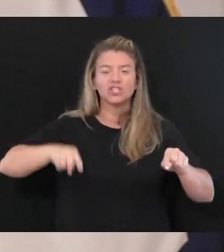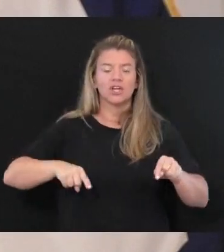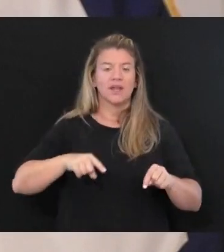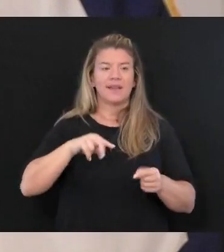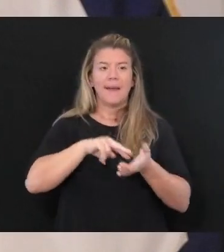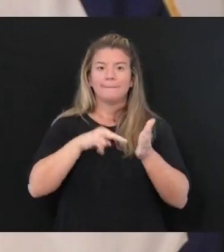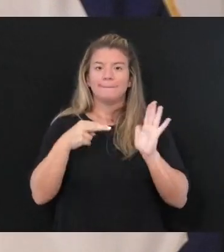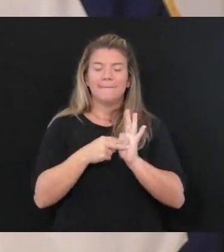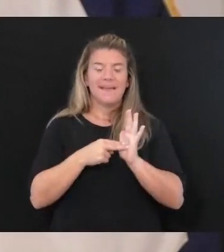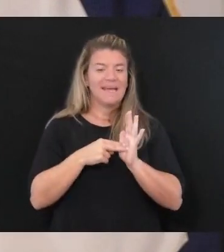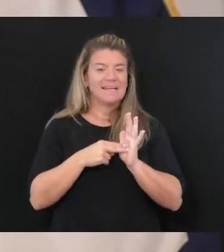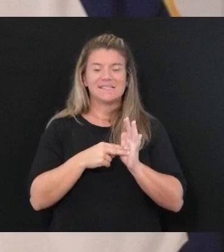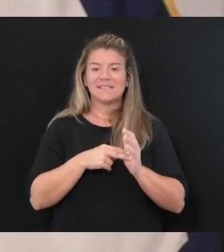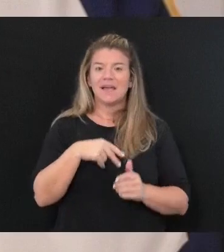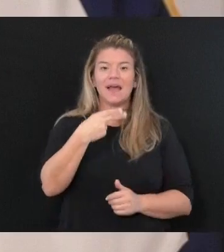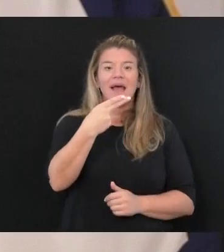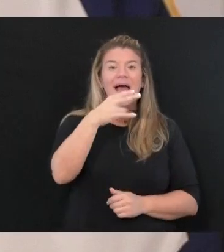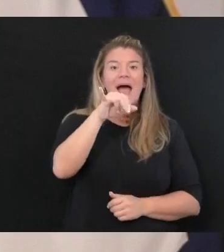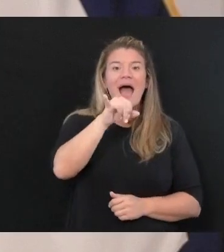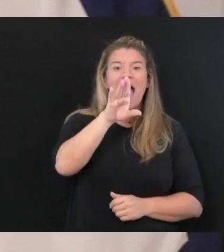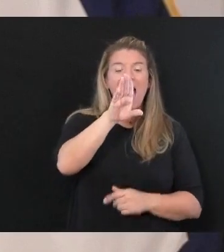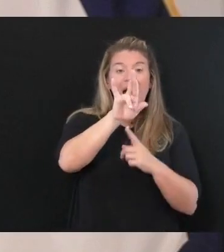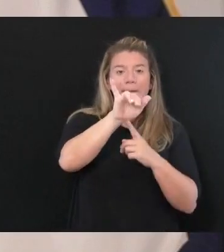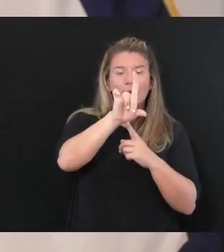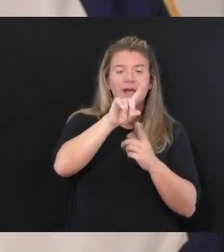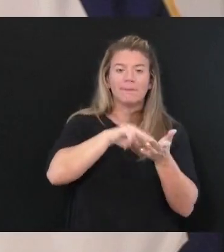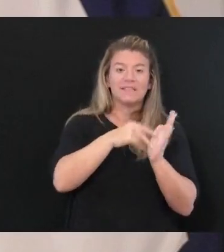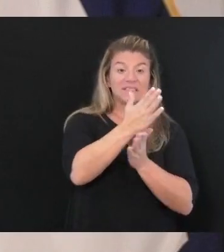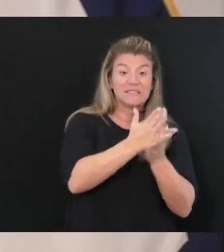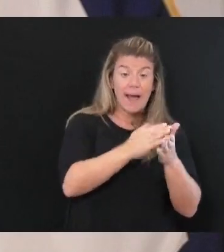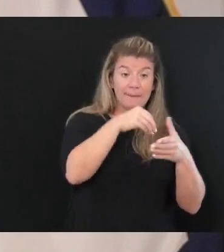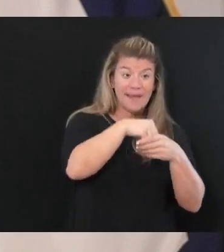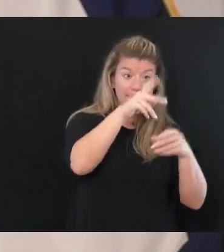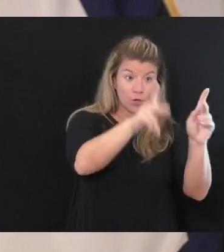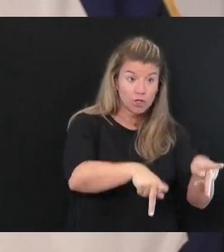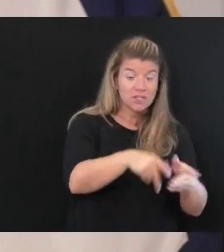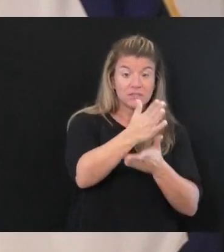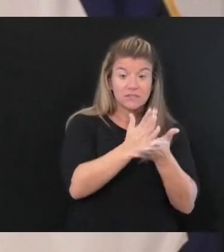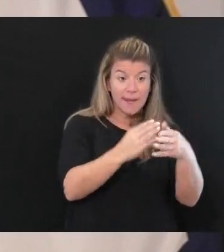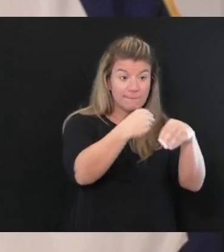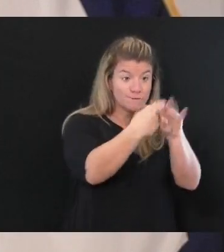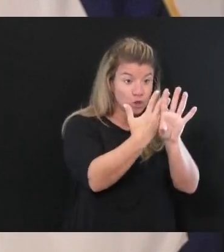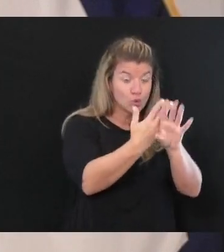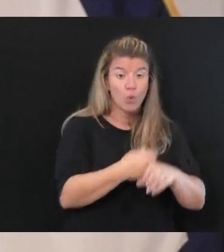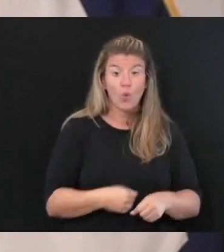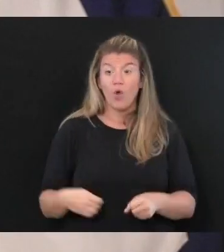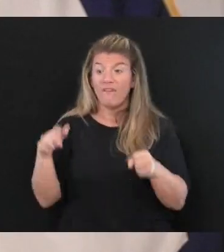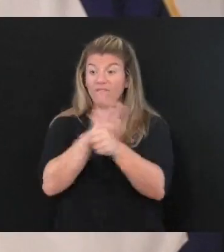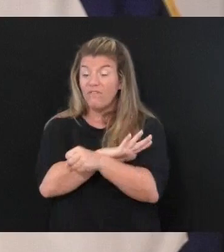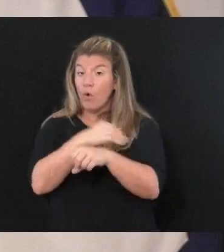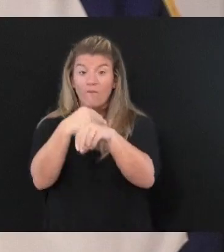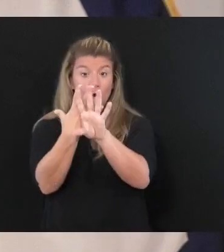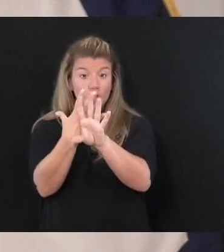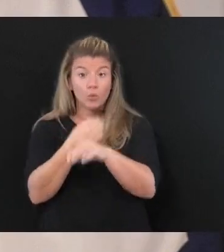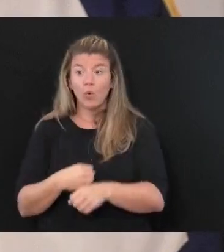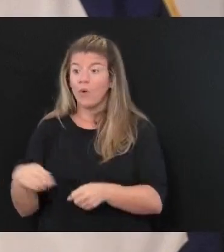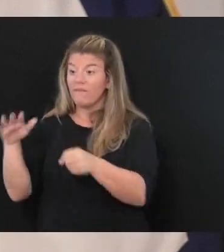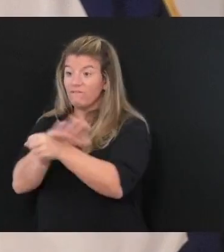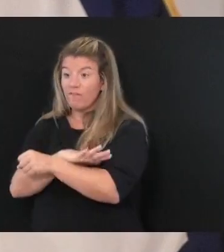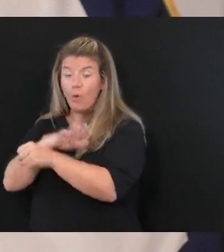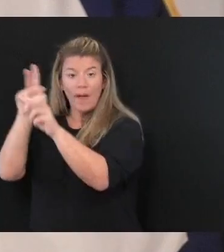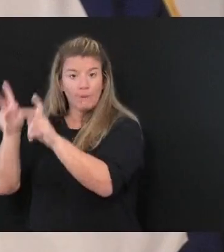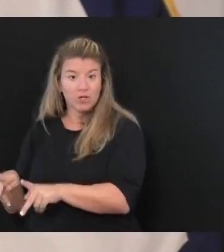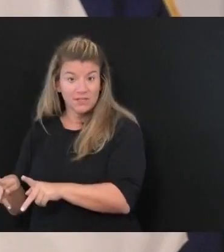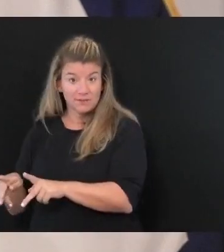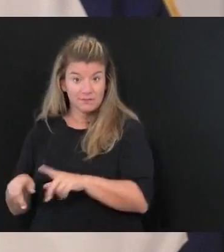hybrid, whether it be, fully virtual, or it be school. Now, stay with